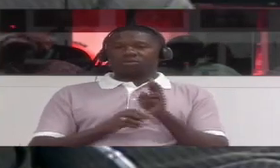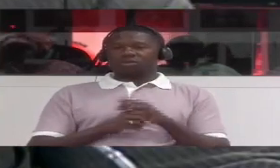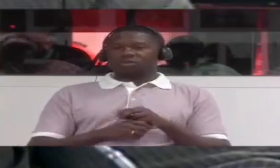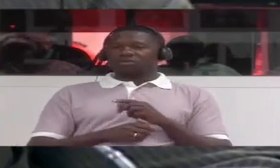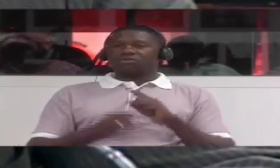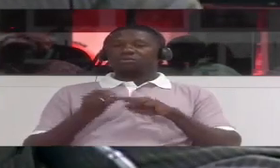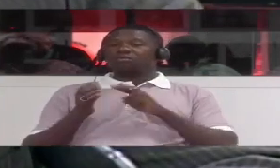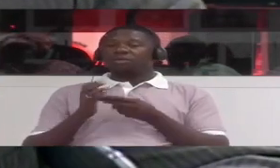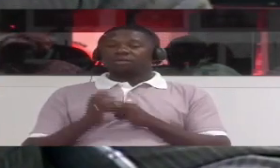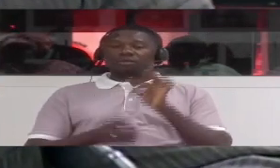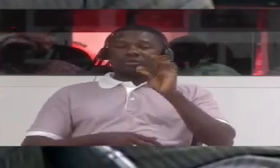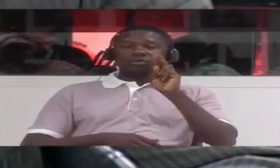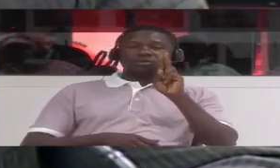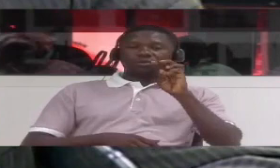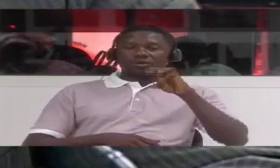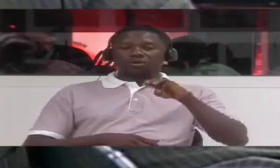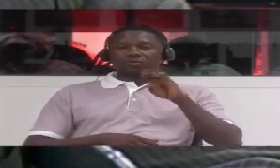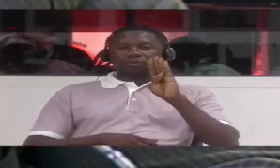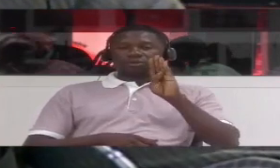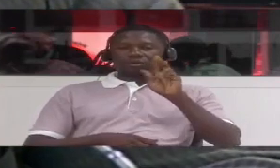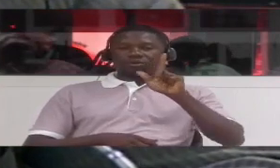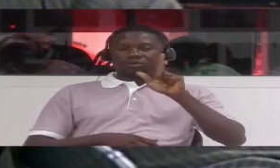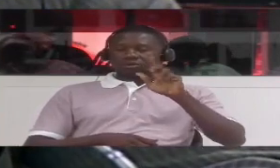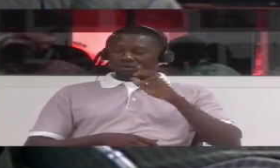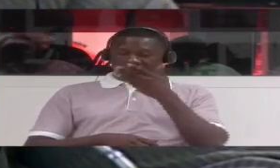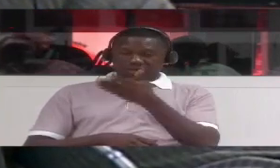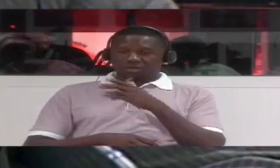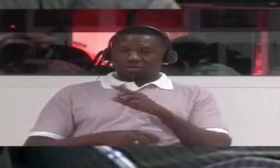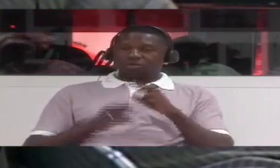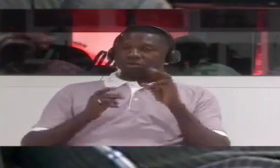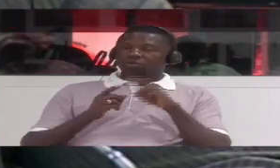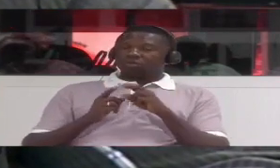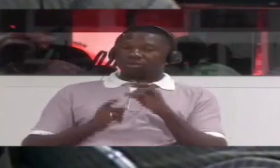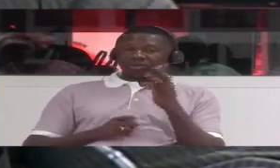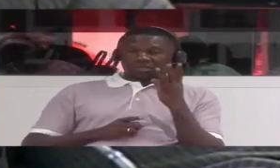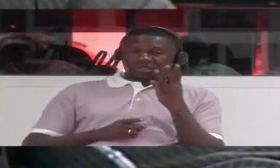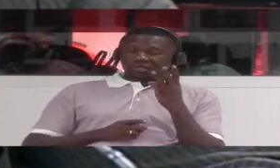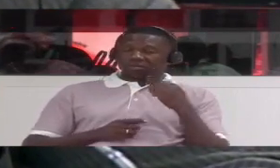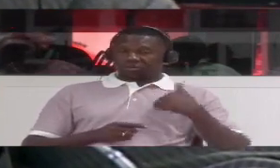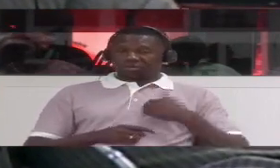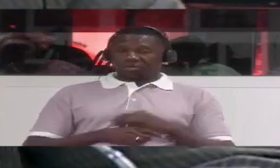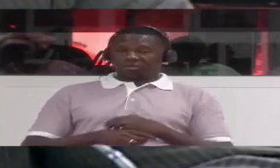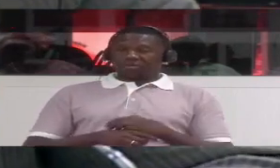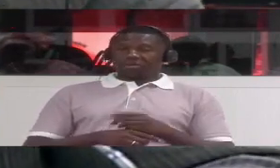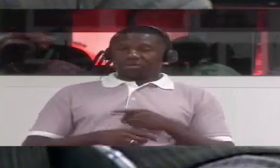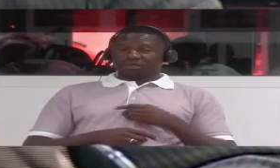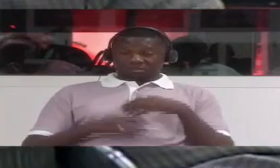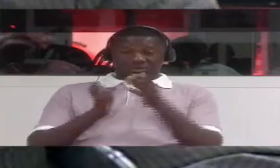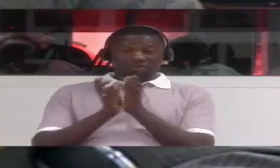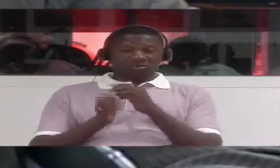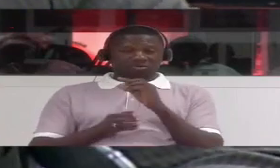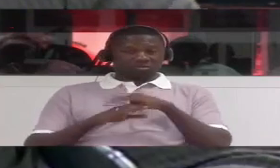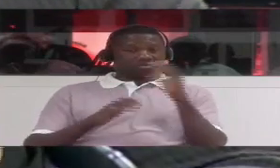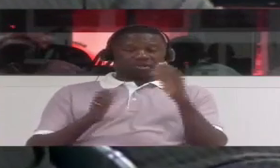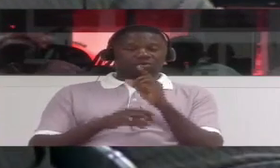dressed? They were in this kind of... The gang was not as large as the previous one. And Tumbul said he was giving me a last